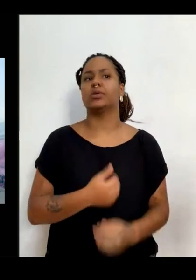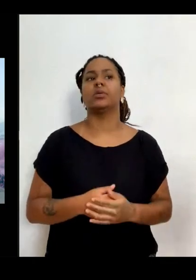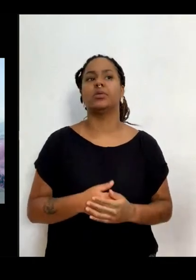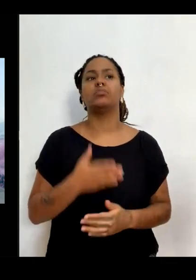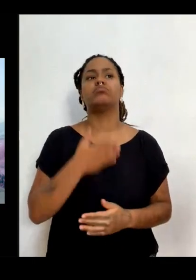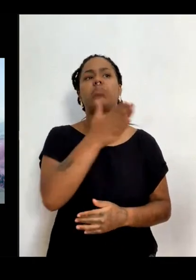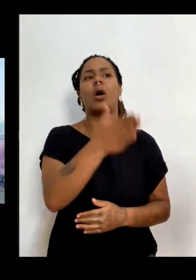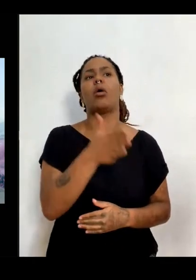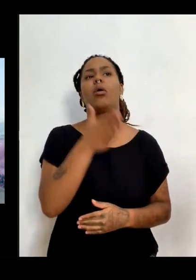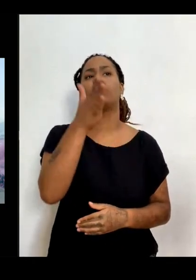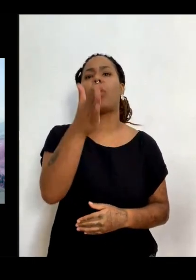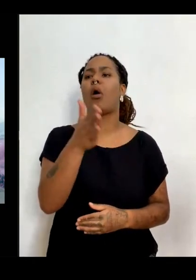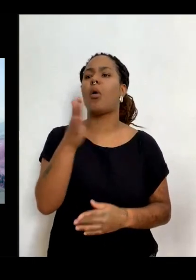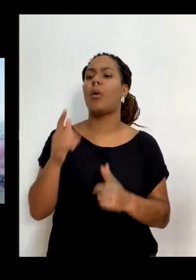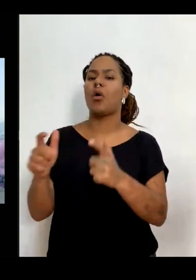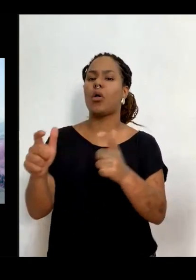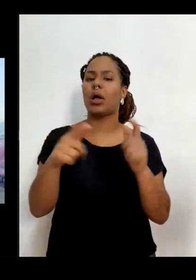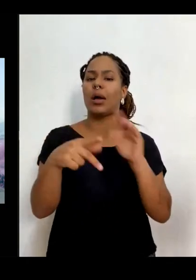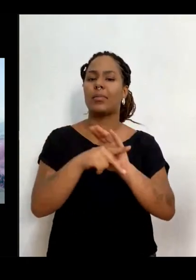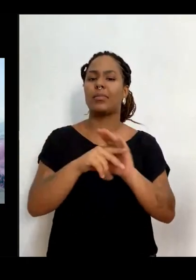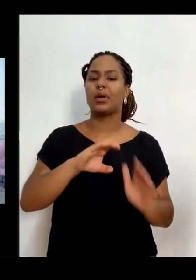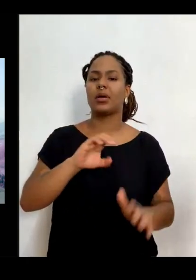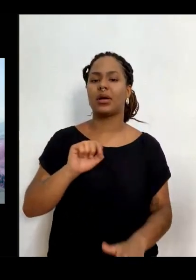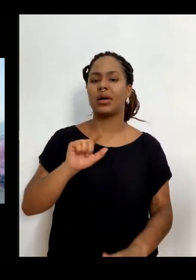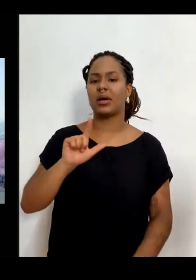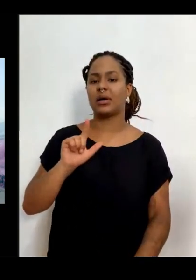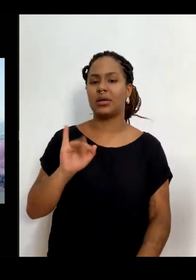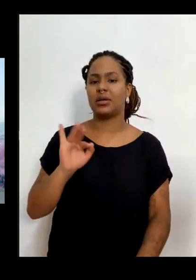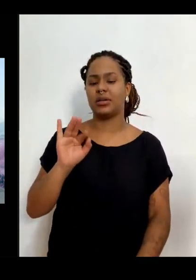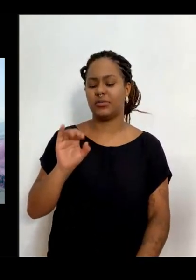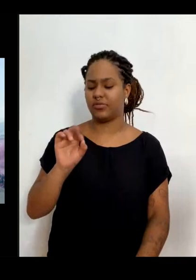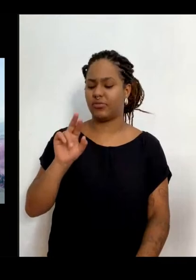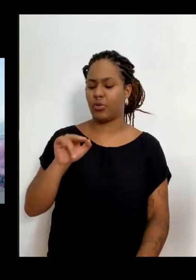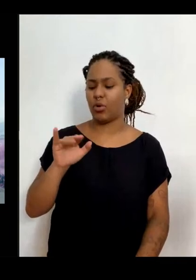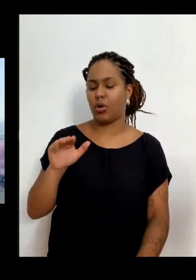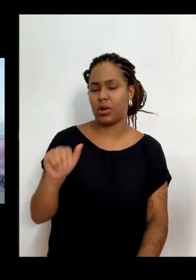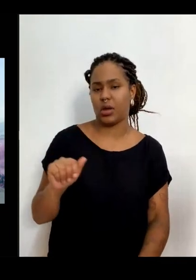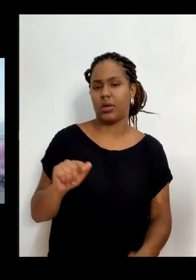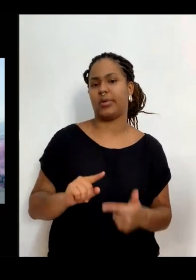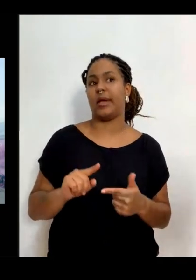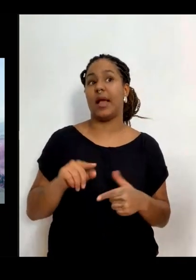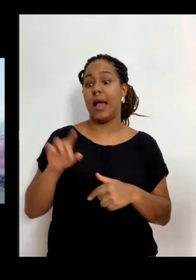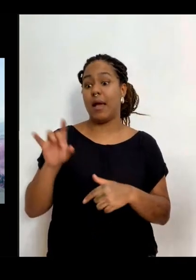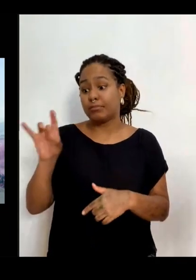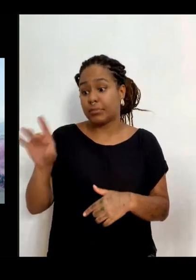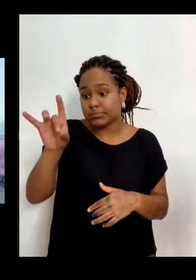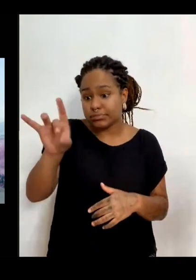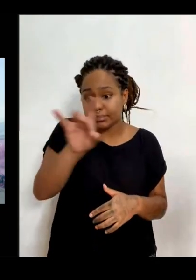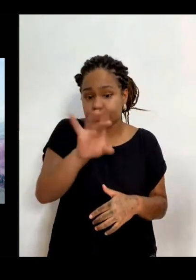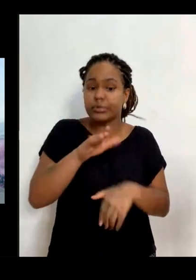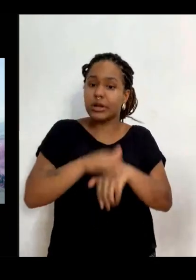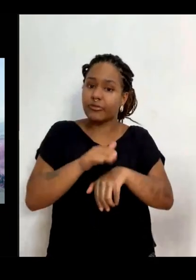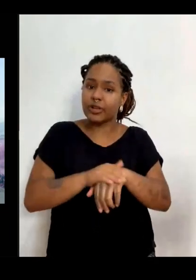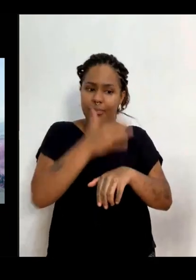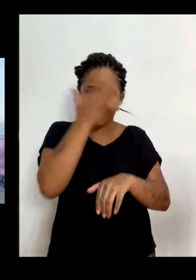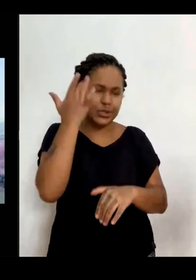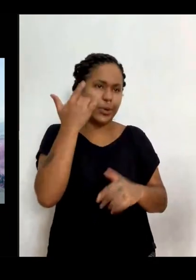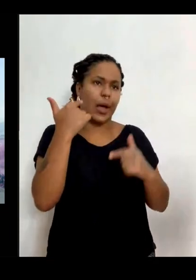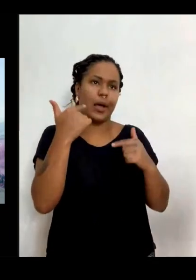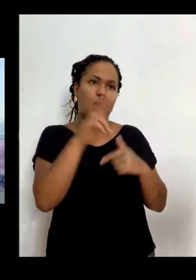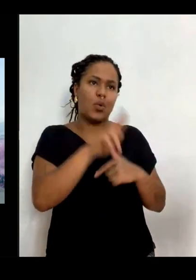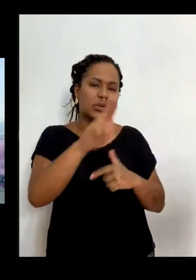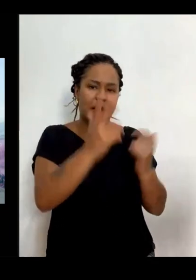something some people would help like flares some people would photograph some people would bring food